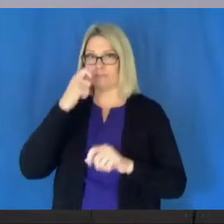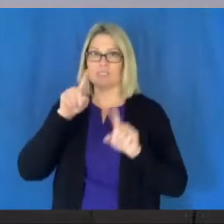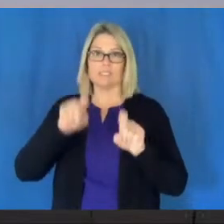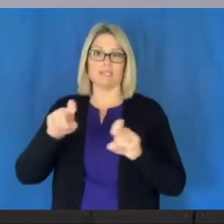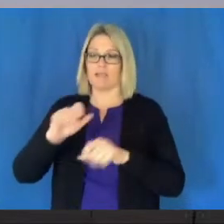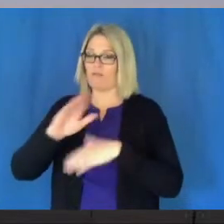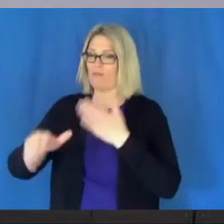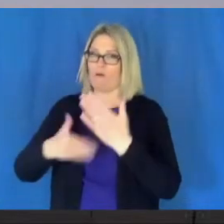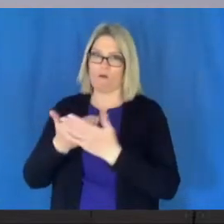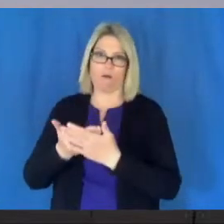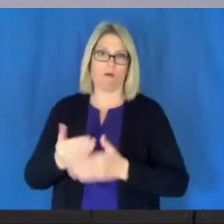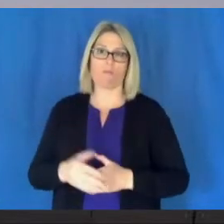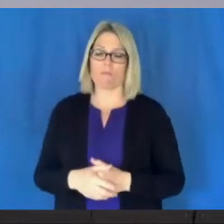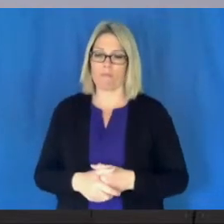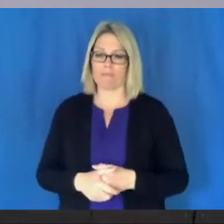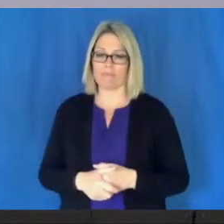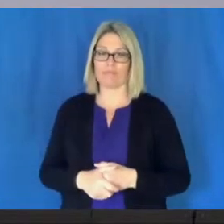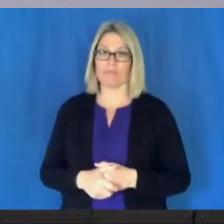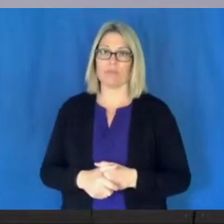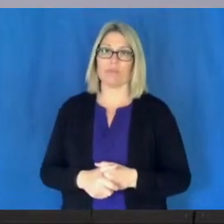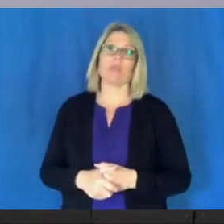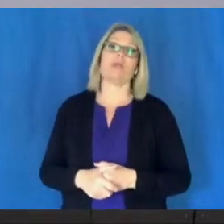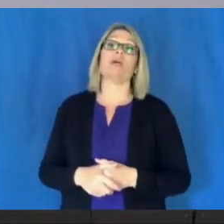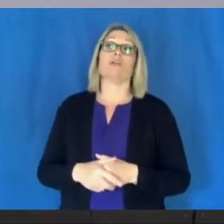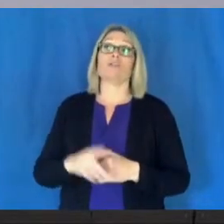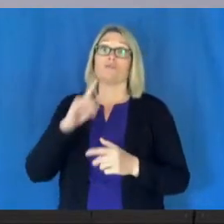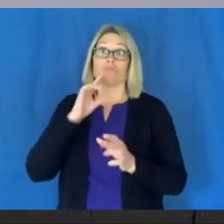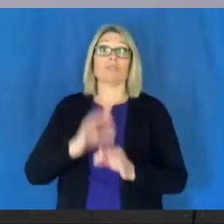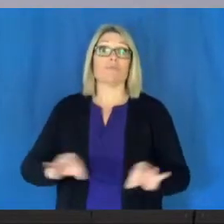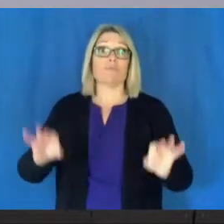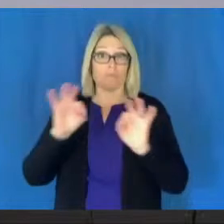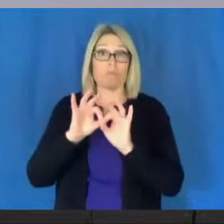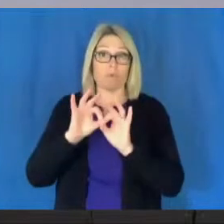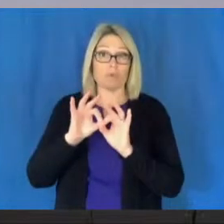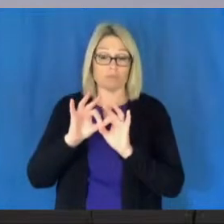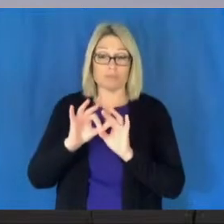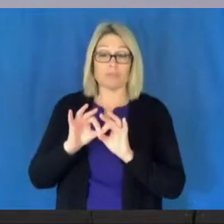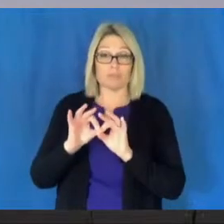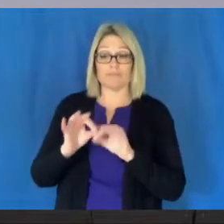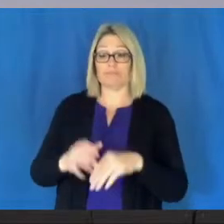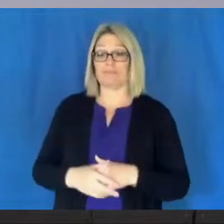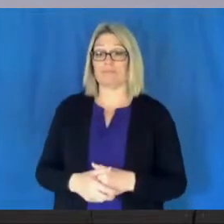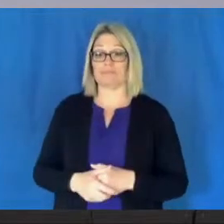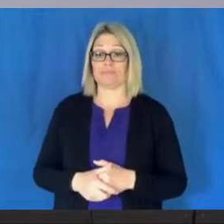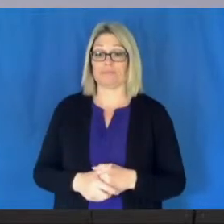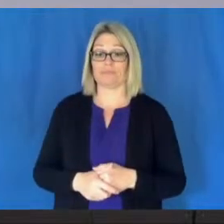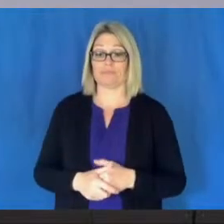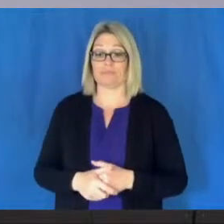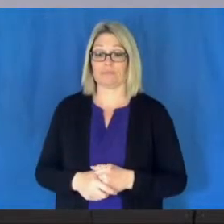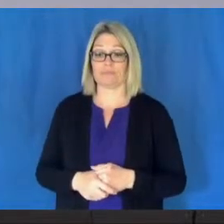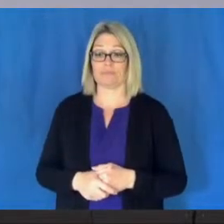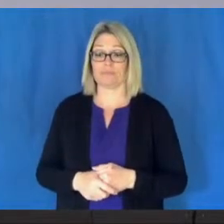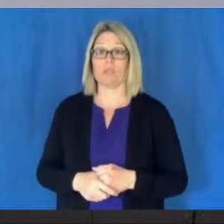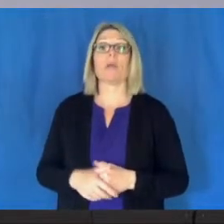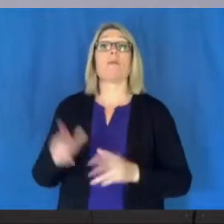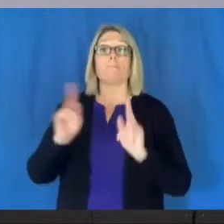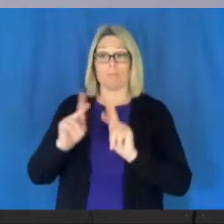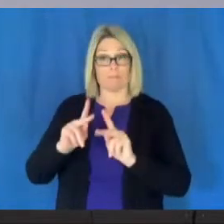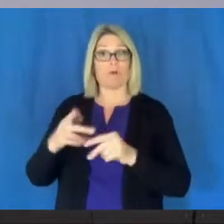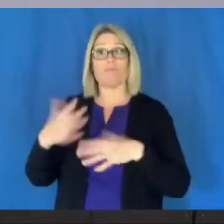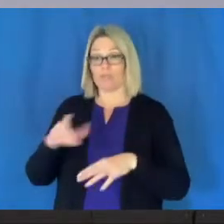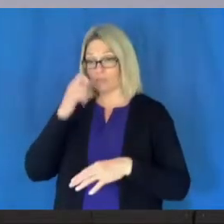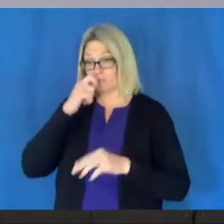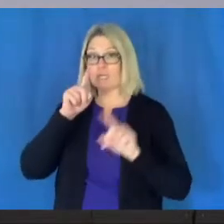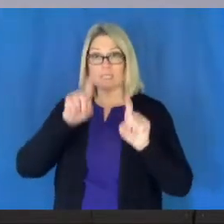really important that we've talked about that. So trying to make sure that that people are being tested